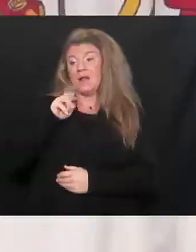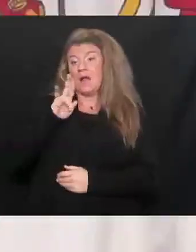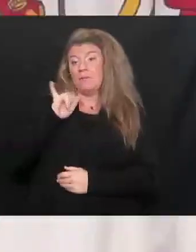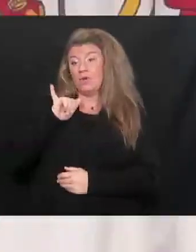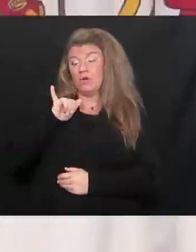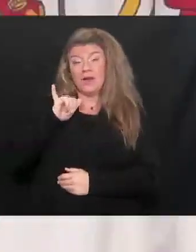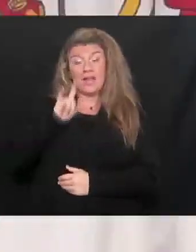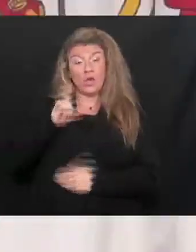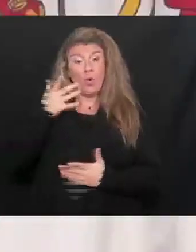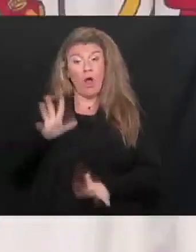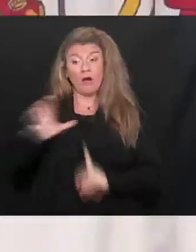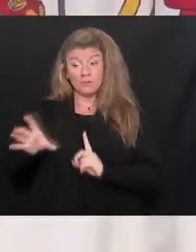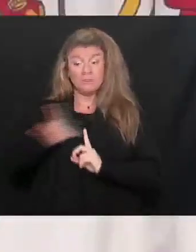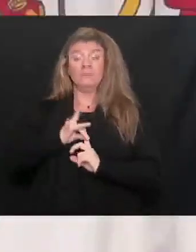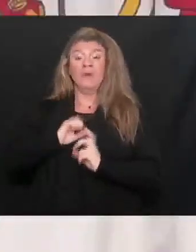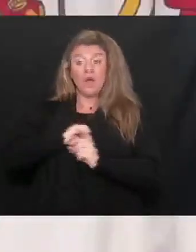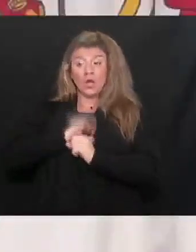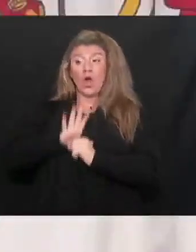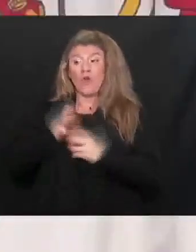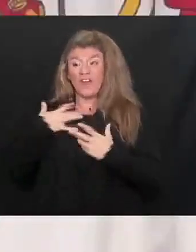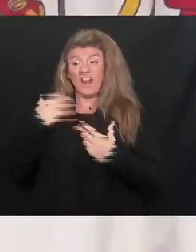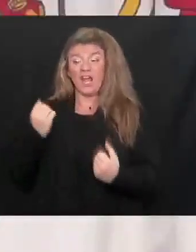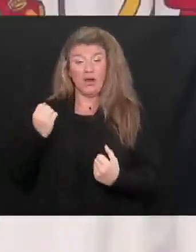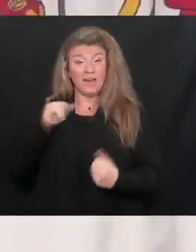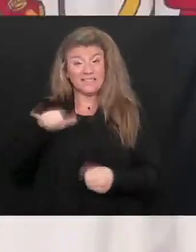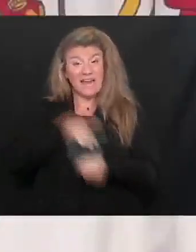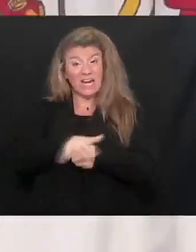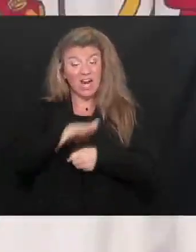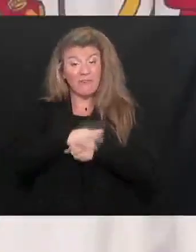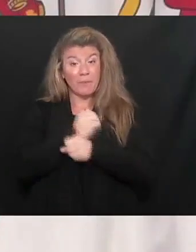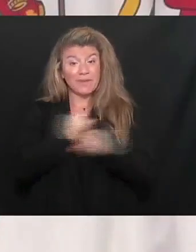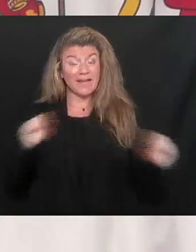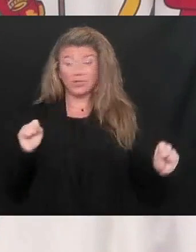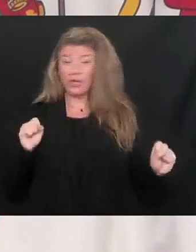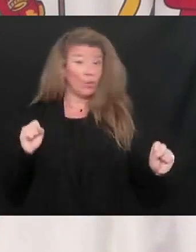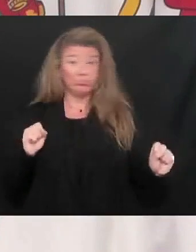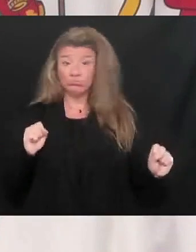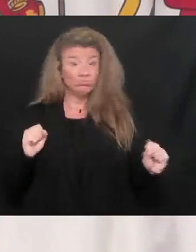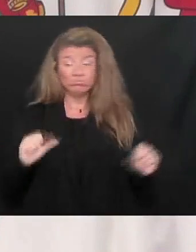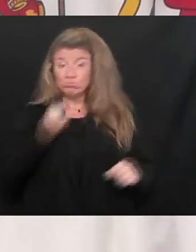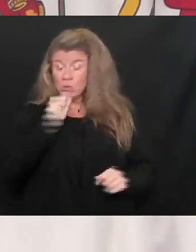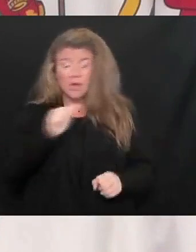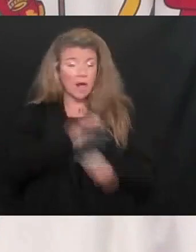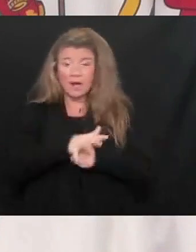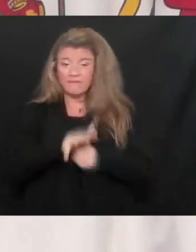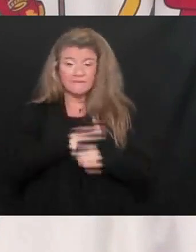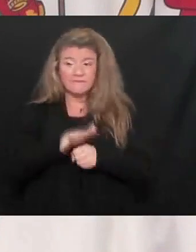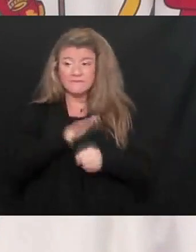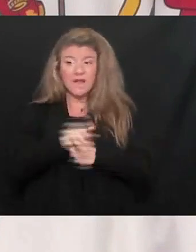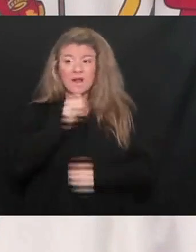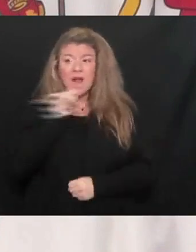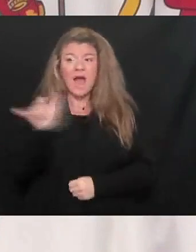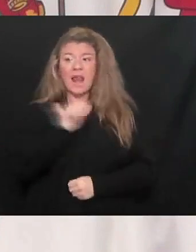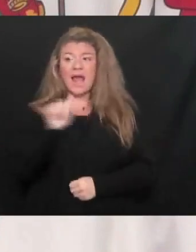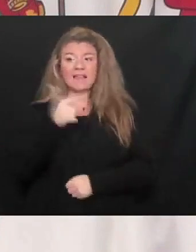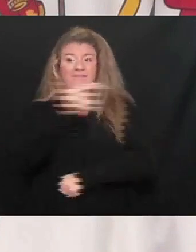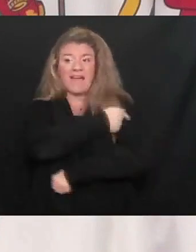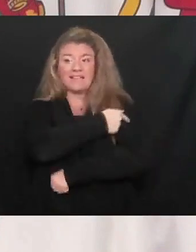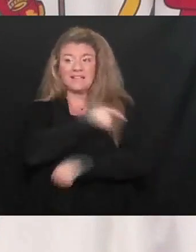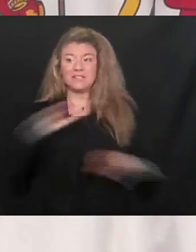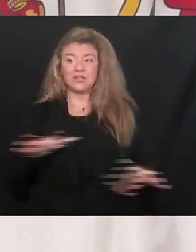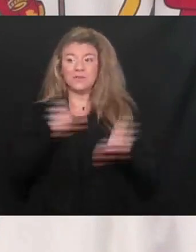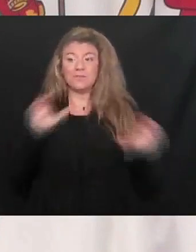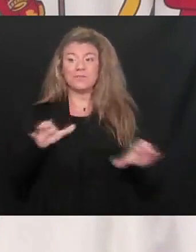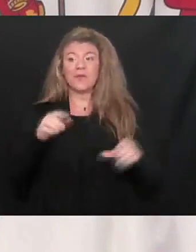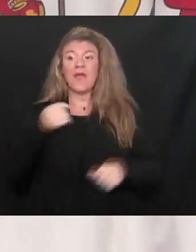not enough. It's not enough to protect you. It does not protect you nearly like the vaccines do.